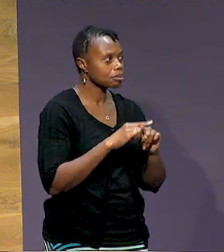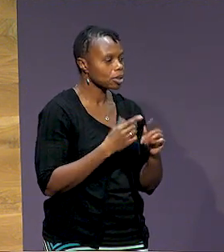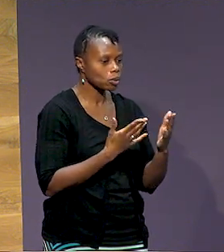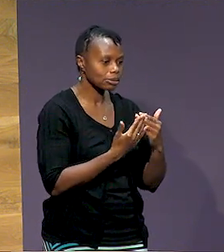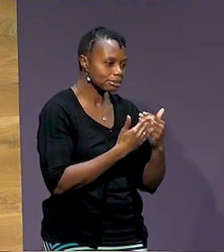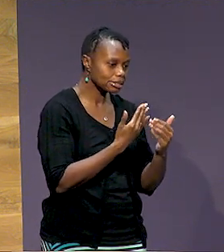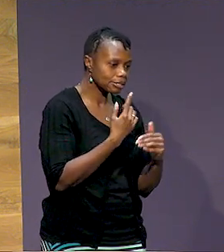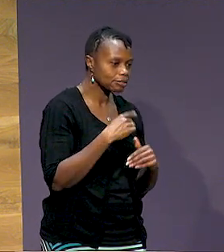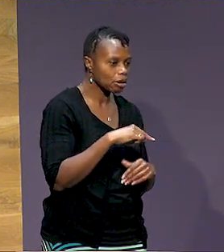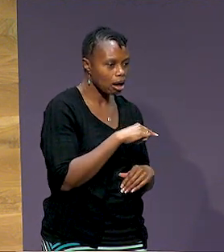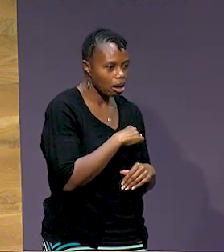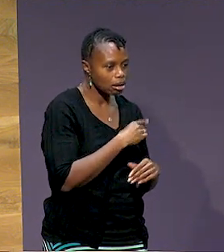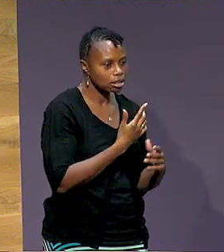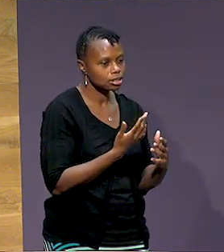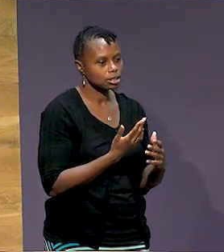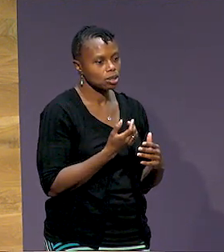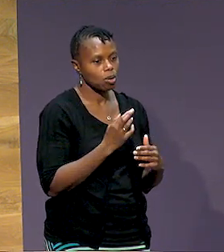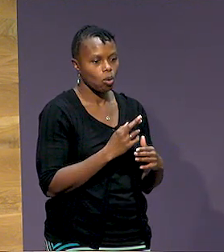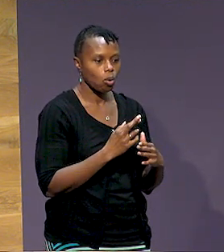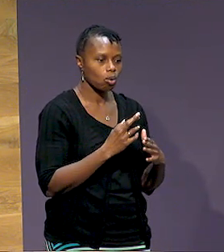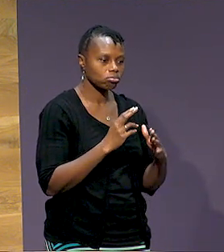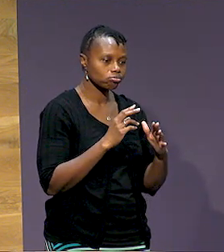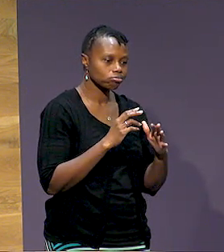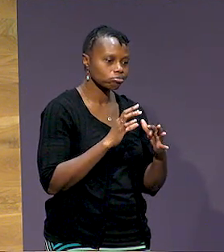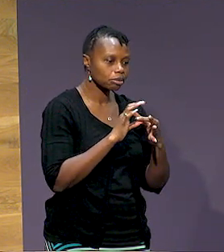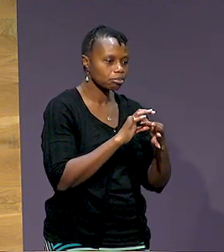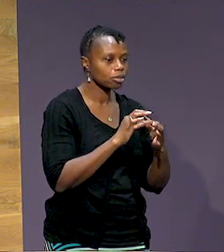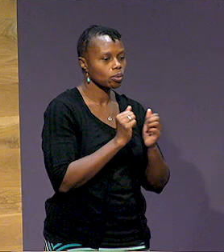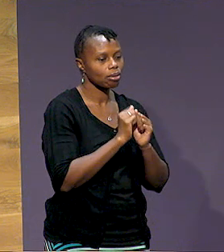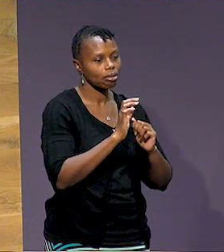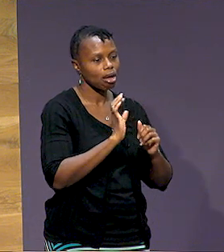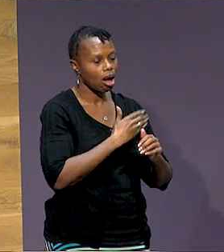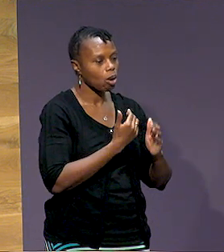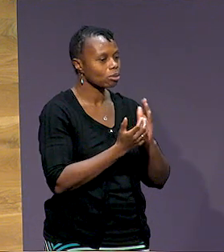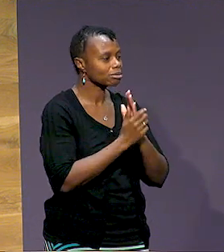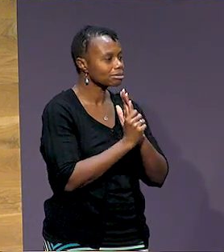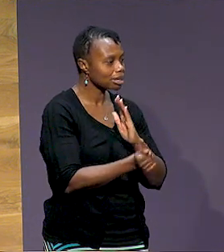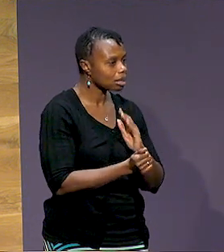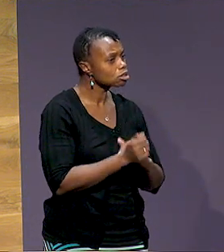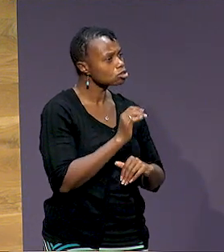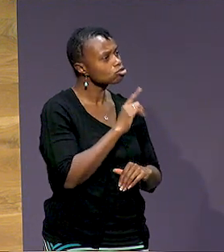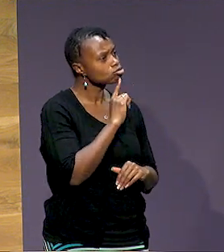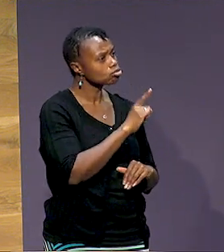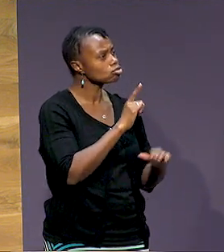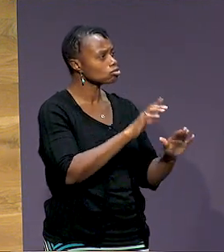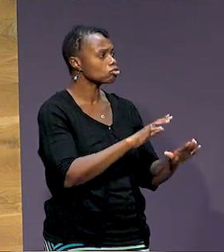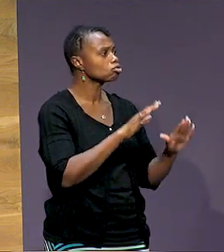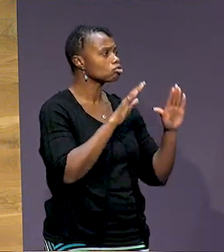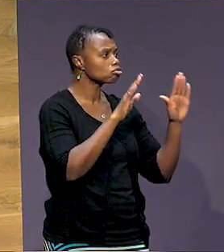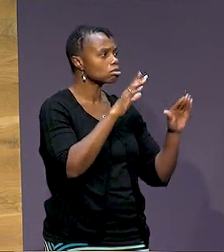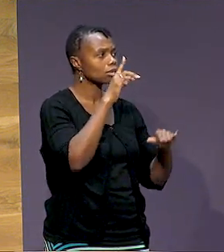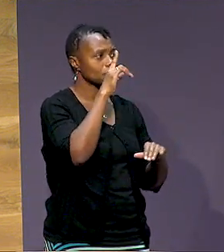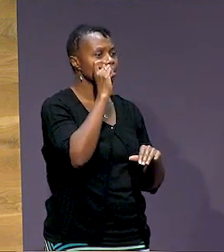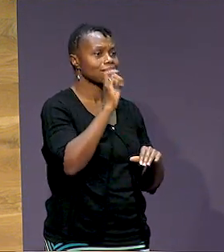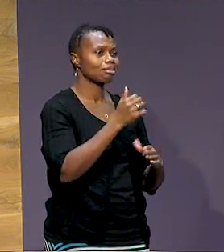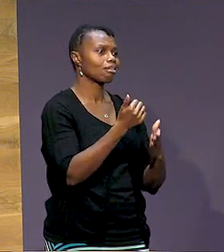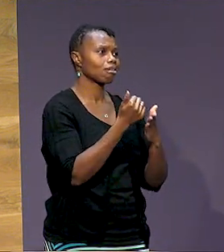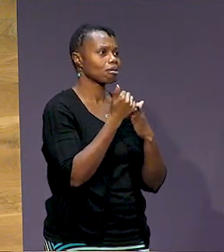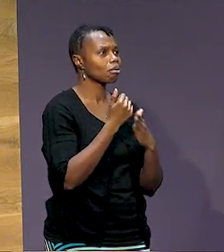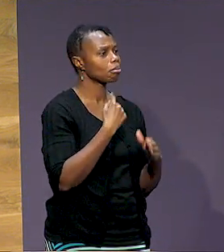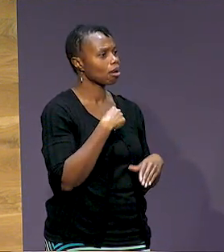us, or things that, or talents, or things like that, which has been really great because it has helped us